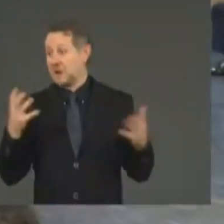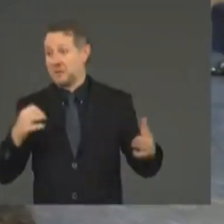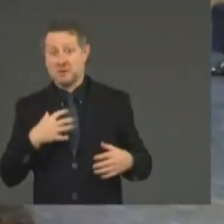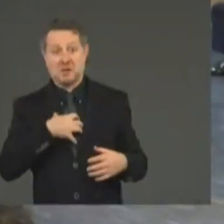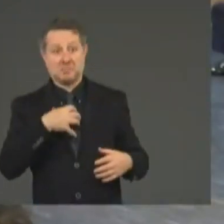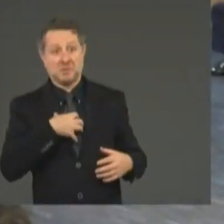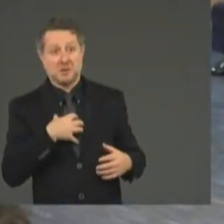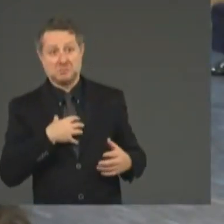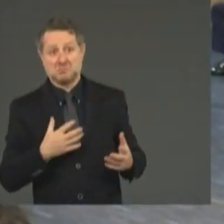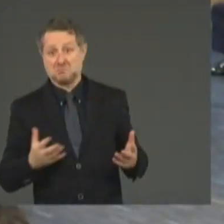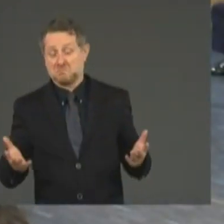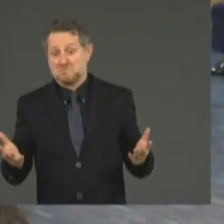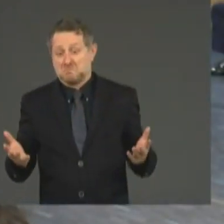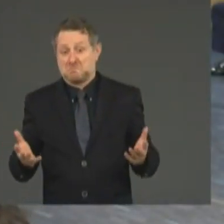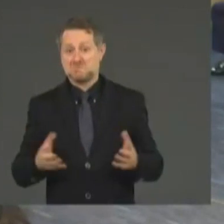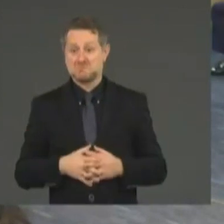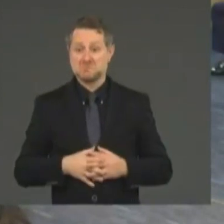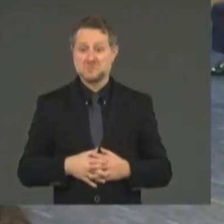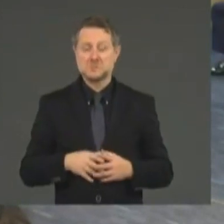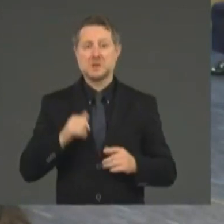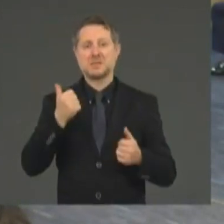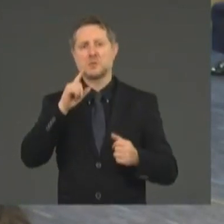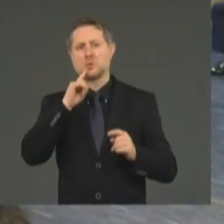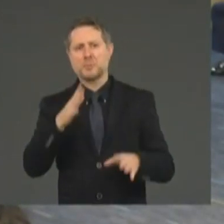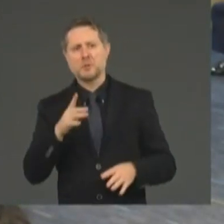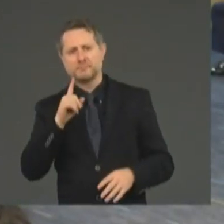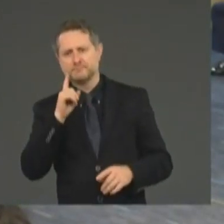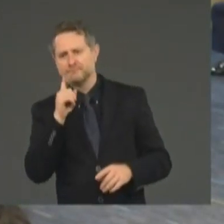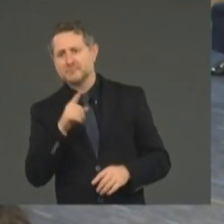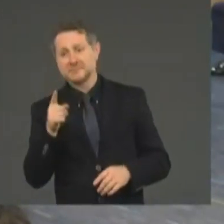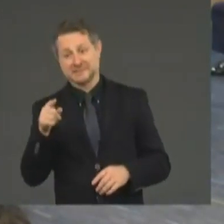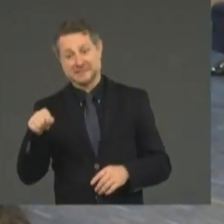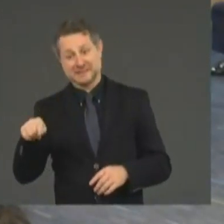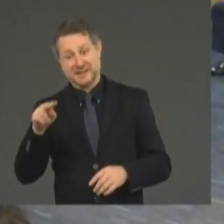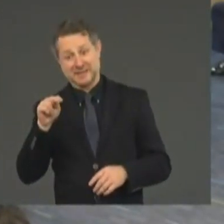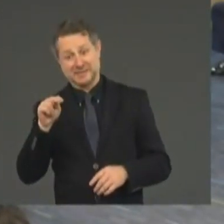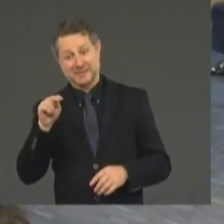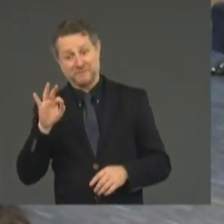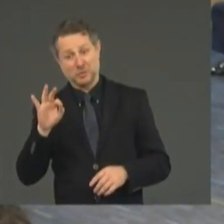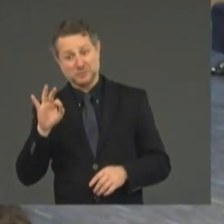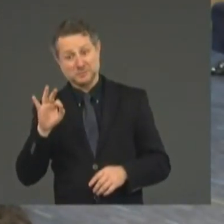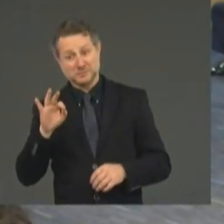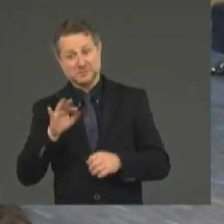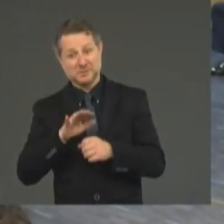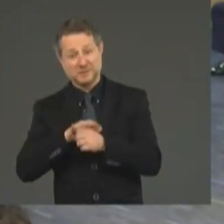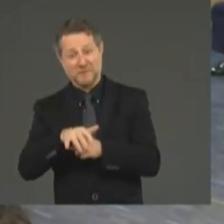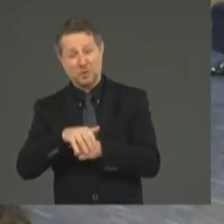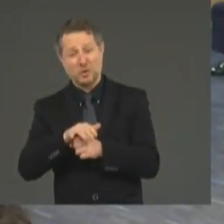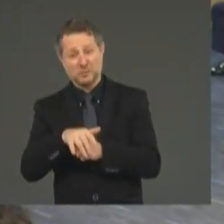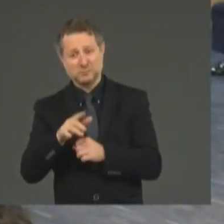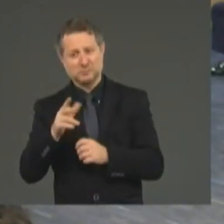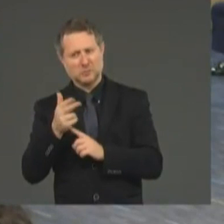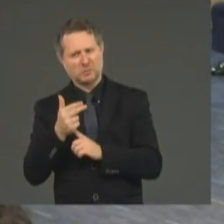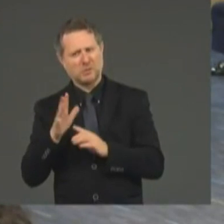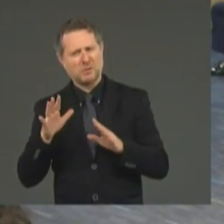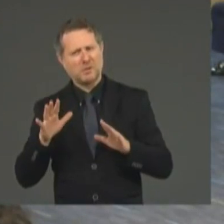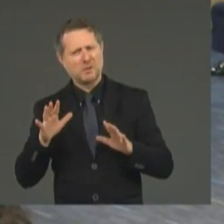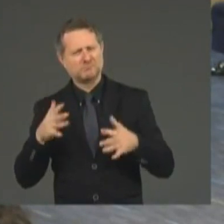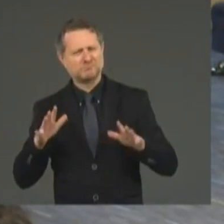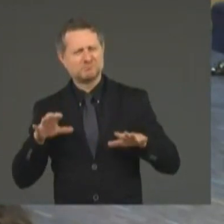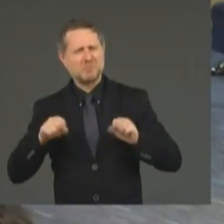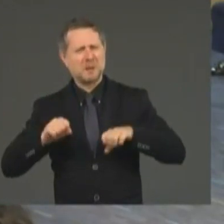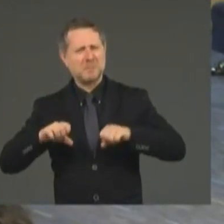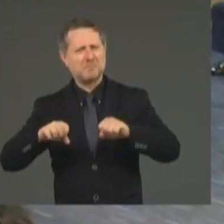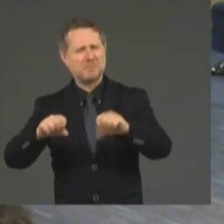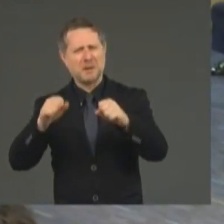Governor, today, Victoria Day, which normally in Niagara Falls, all the hotels would be full, the missed boats would be jam-packed,